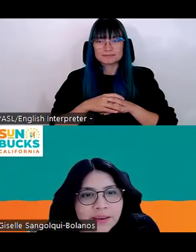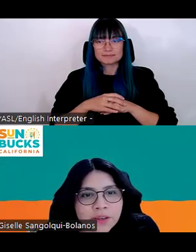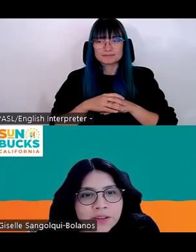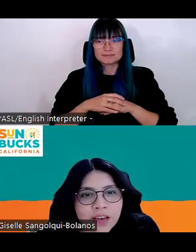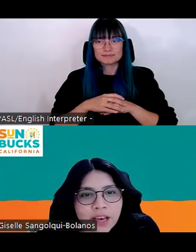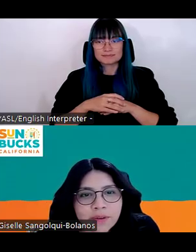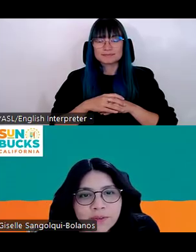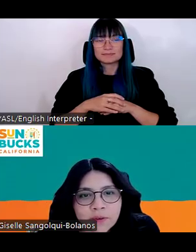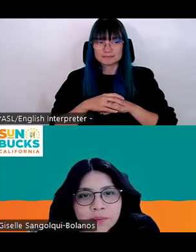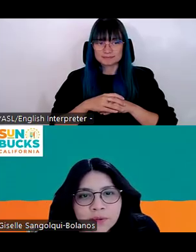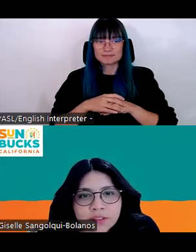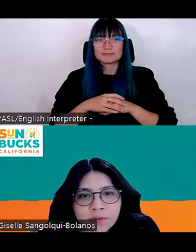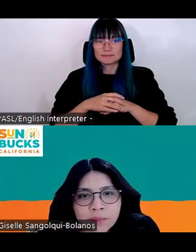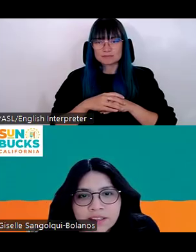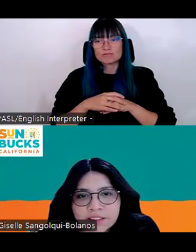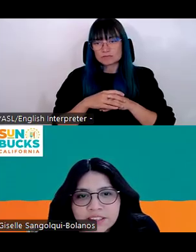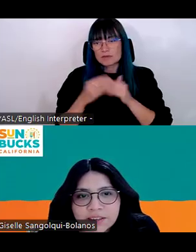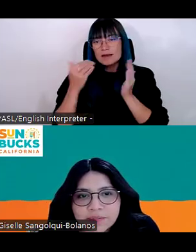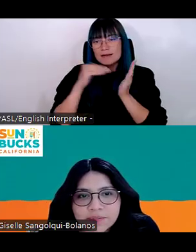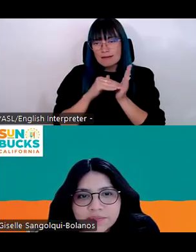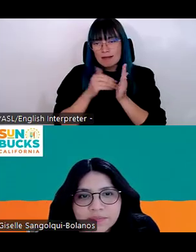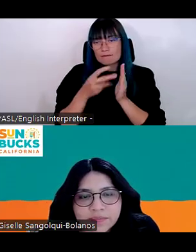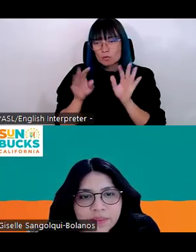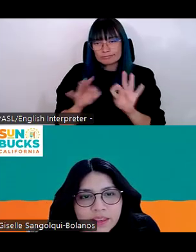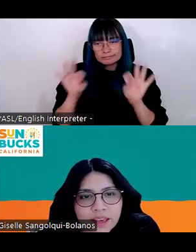Okay. We also have a few important reminders here.